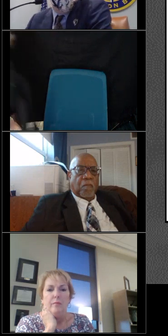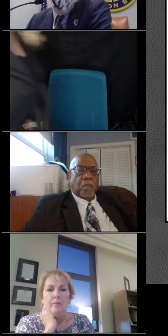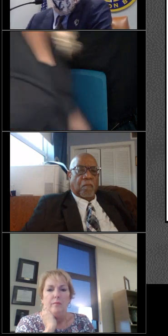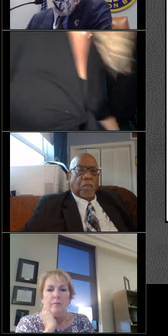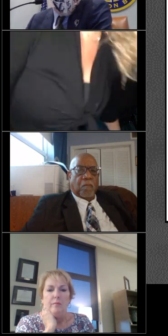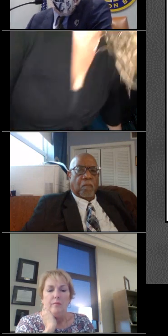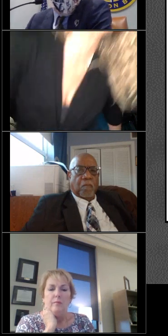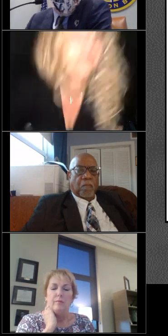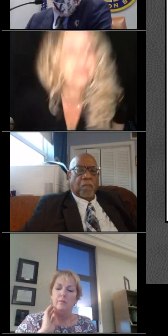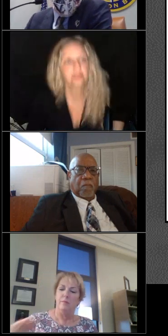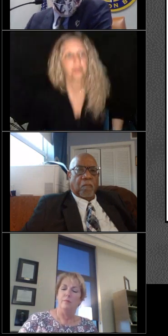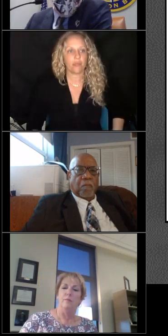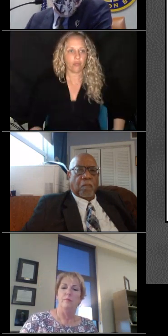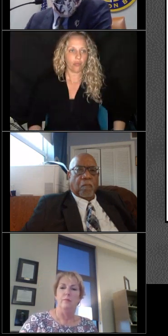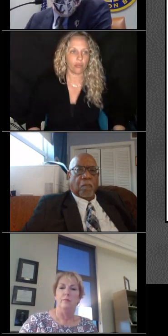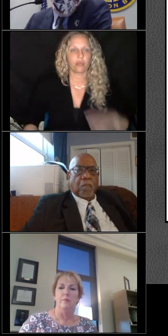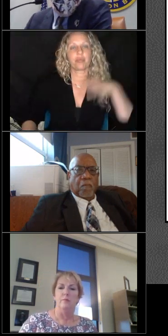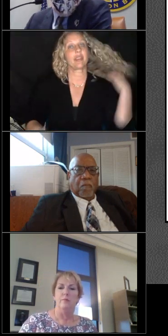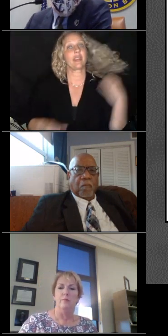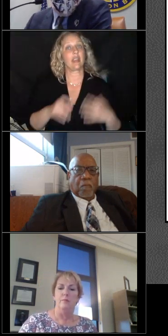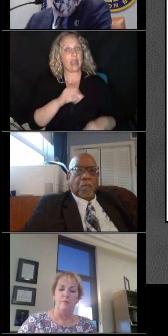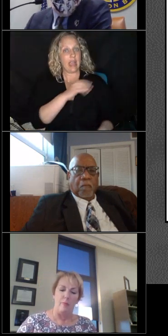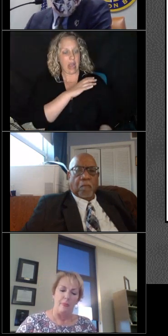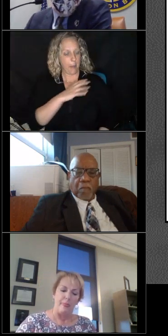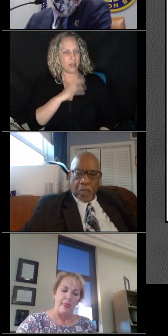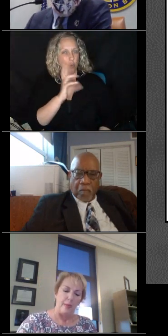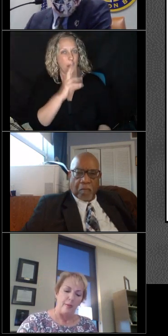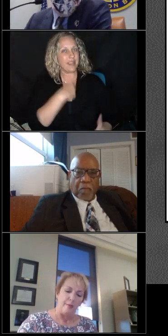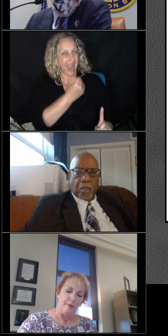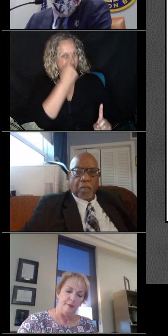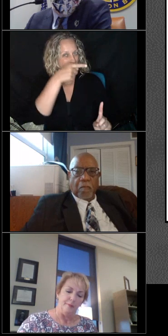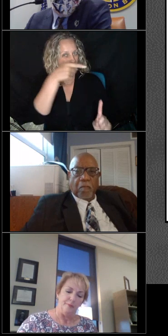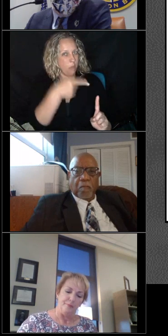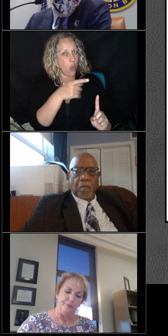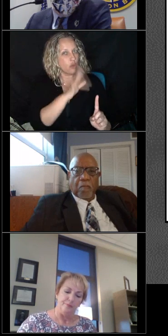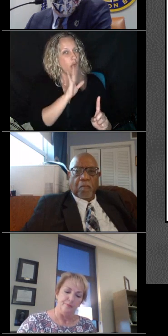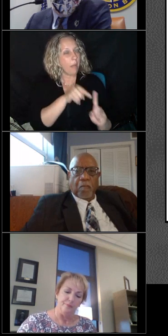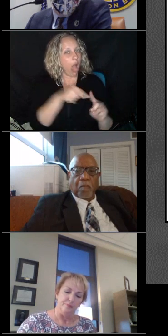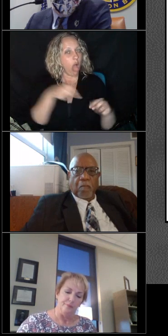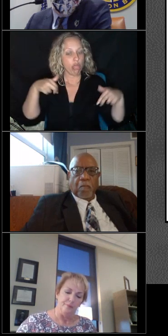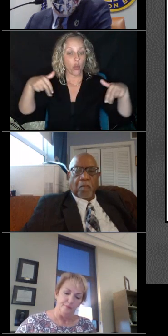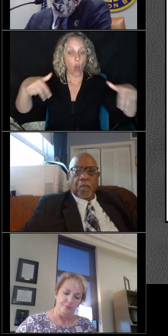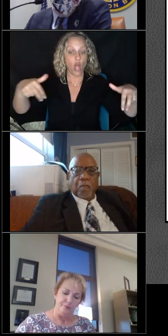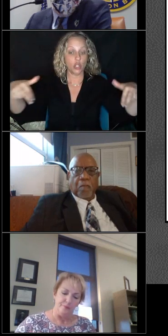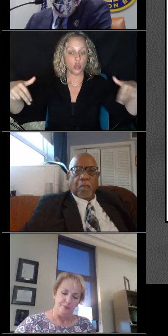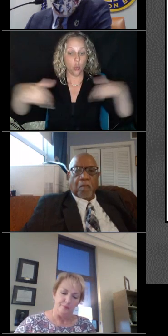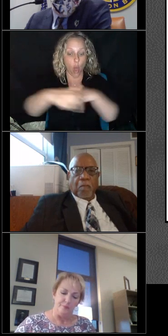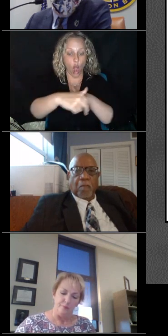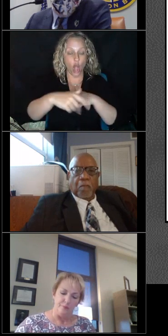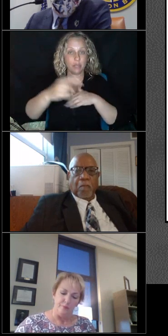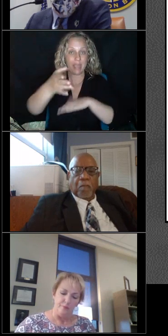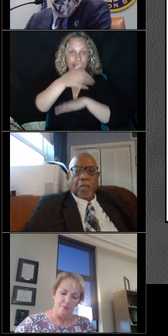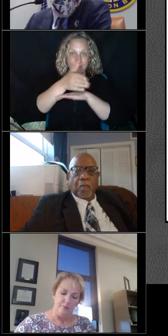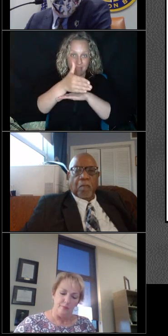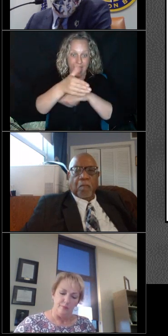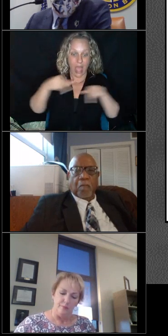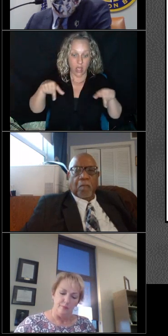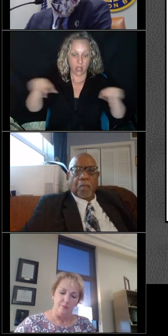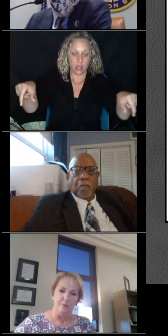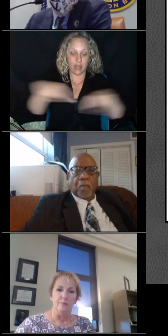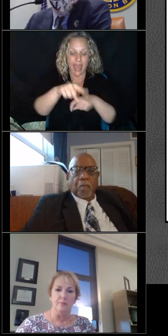of where Commissioner Ramos is going. Are you talking about the crosswalks maybe being the flags with the flag in the middle?